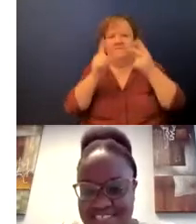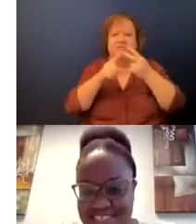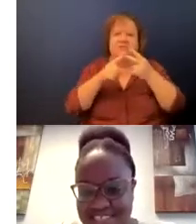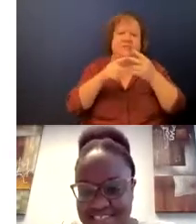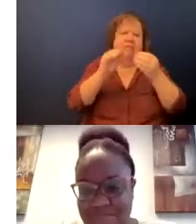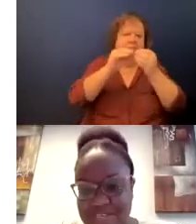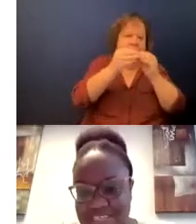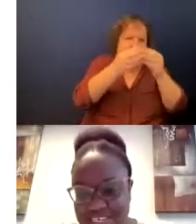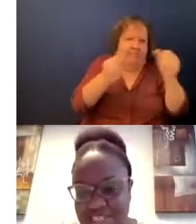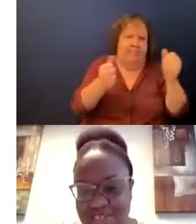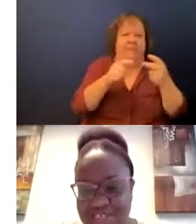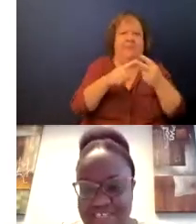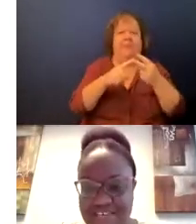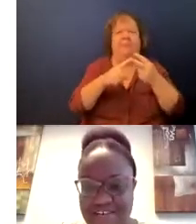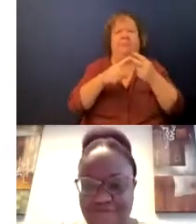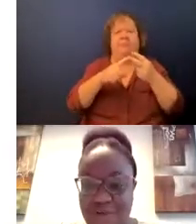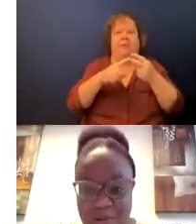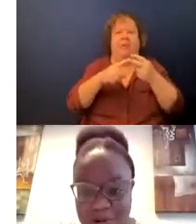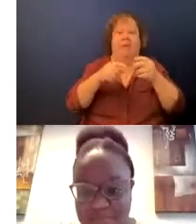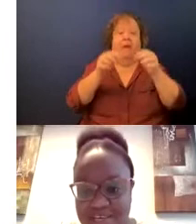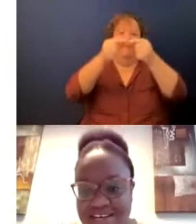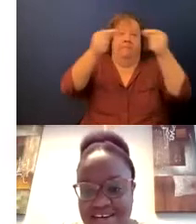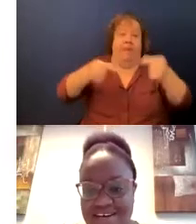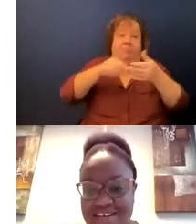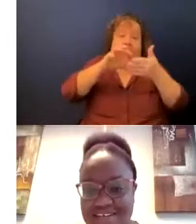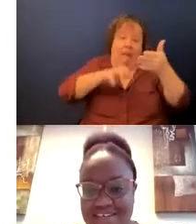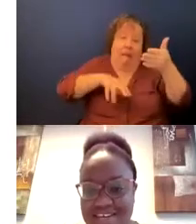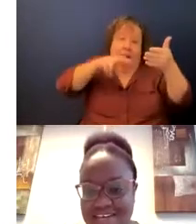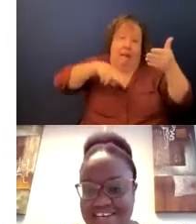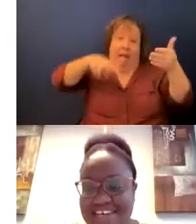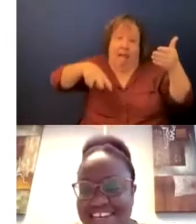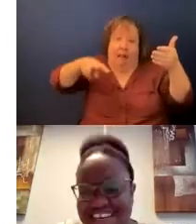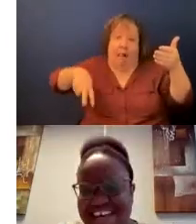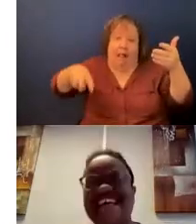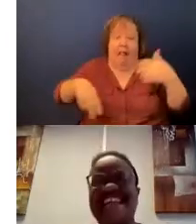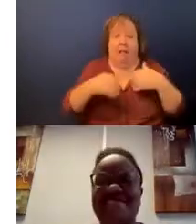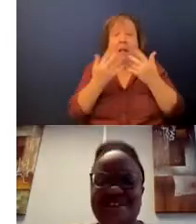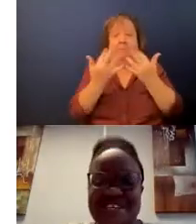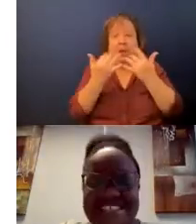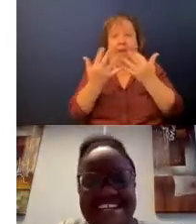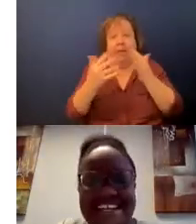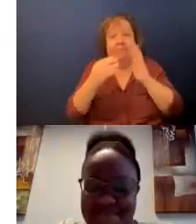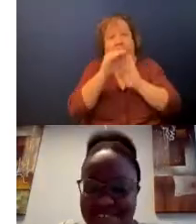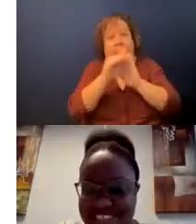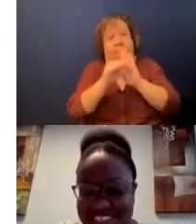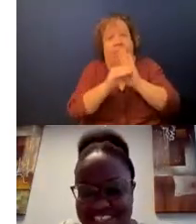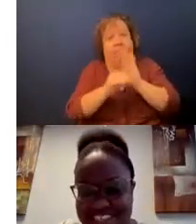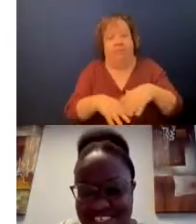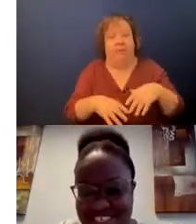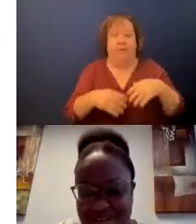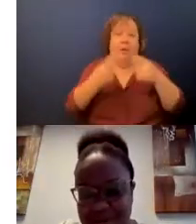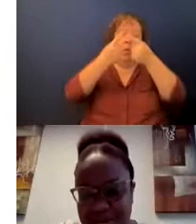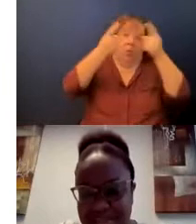with statistics, investigation, data, formal learning, Lab coats and clipboards, that